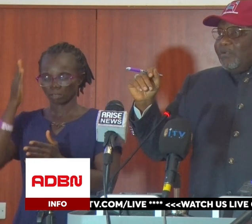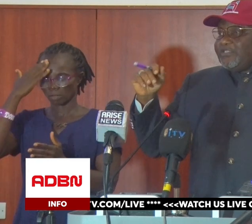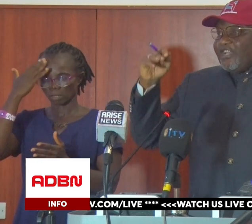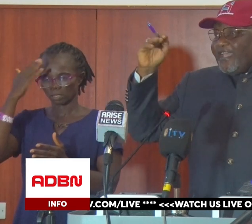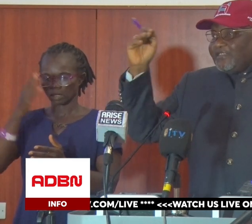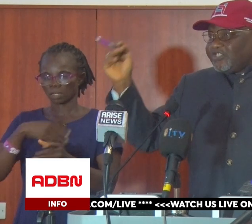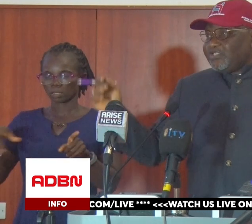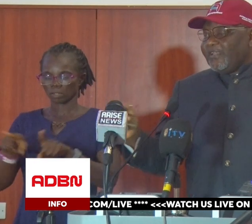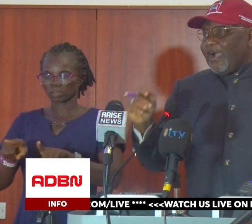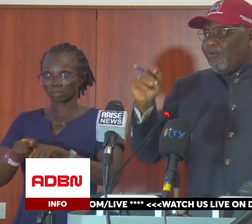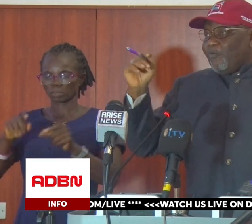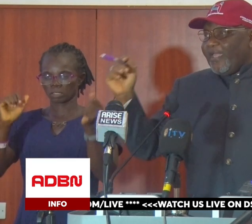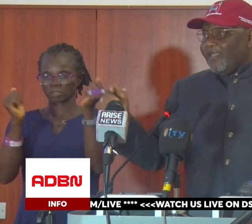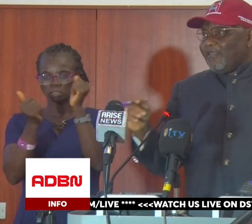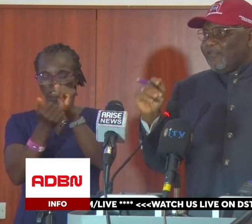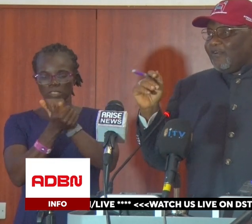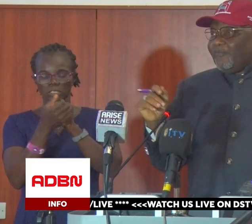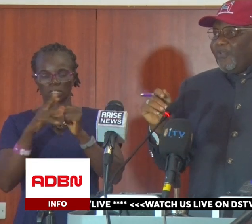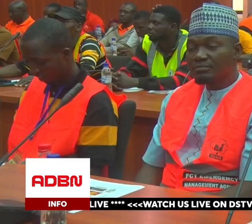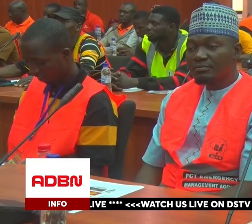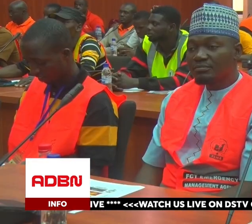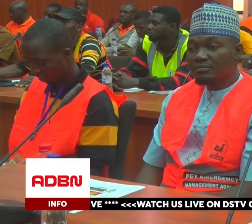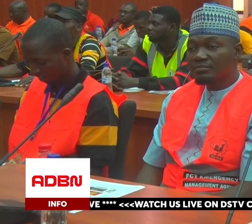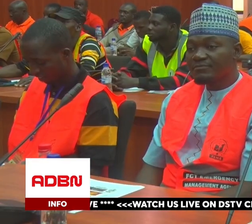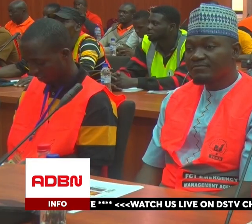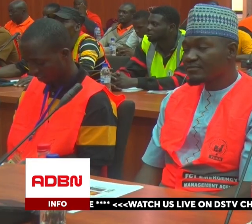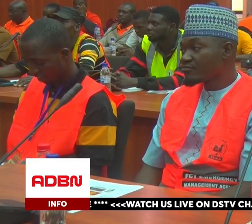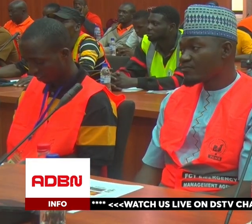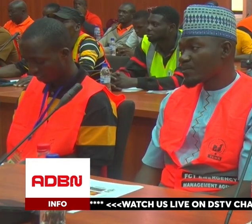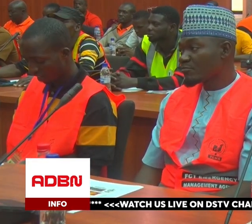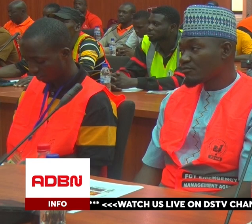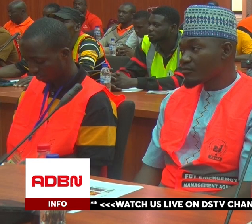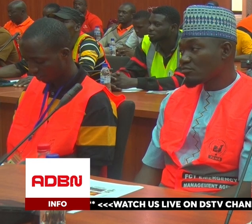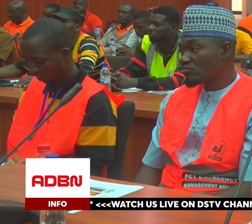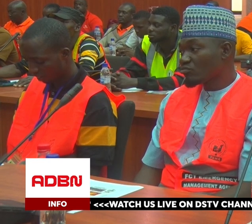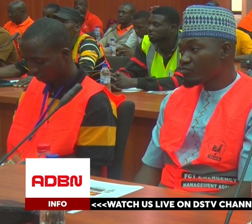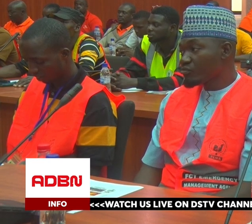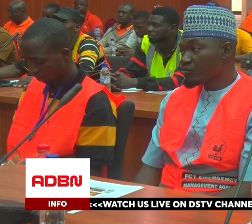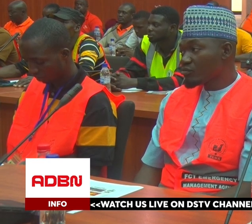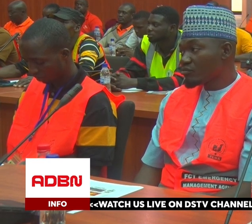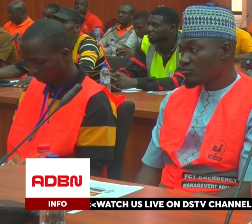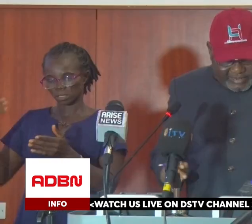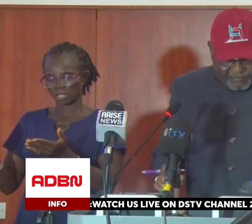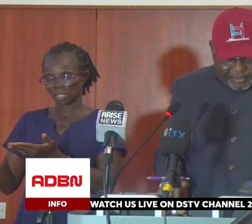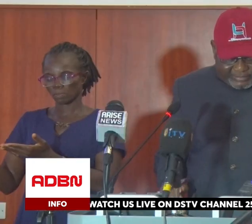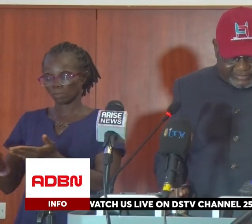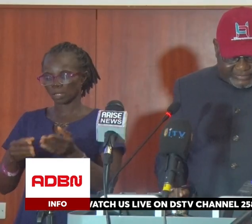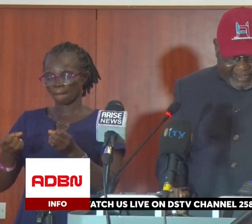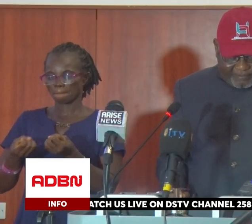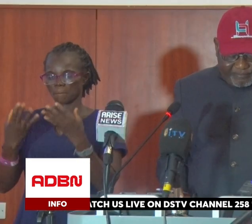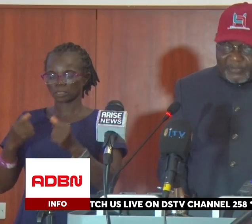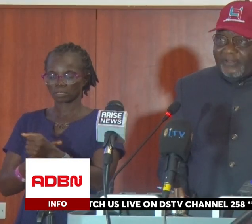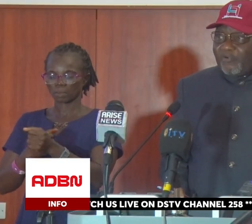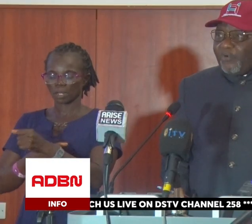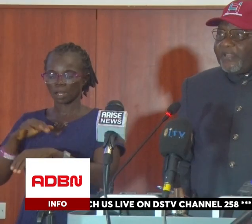Abbas Idriss, highlighted that traditional beliefs are one of the major setbacks limiting the effectiveness of first